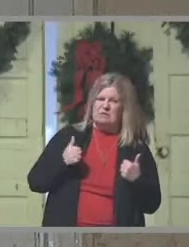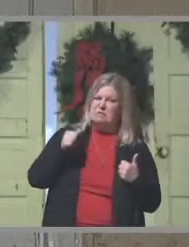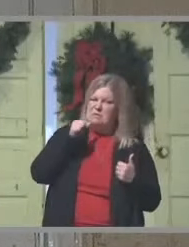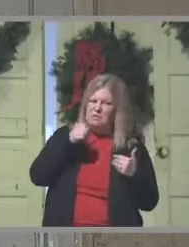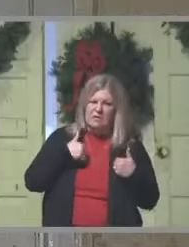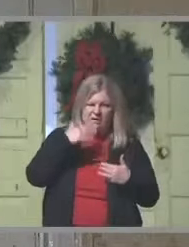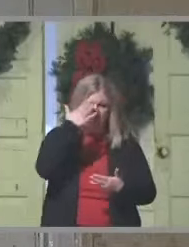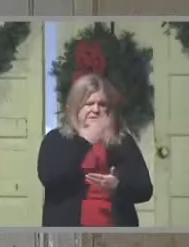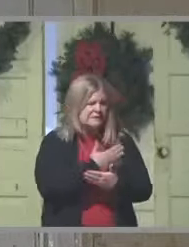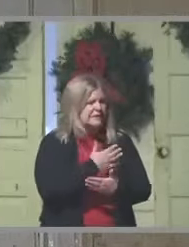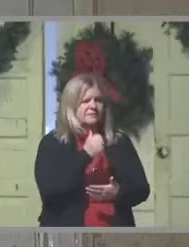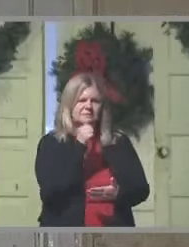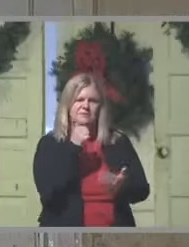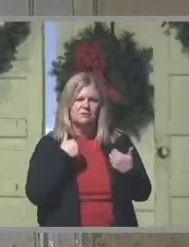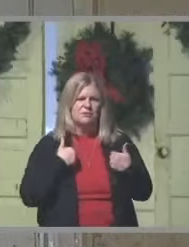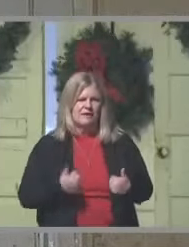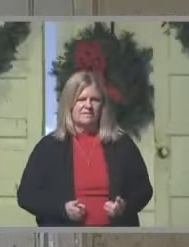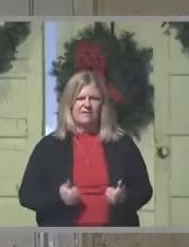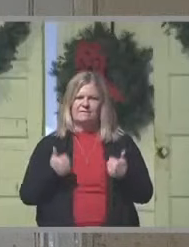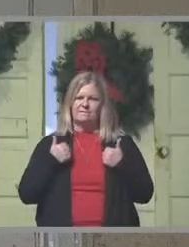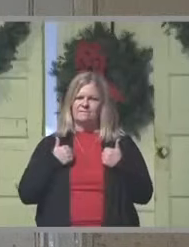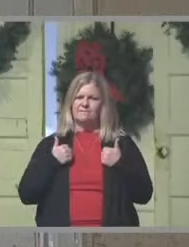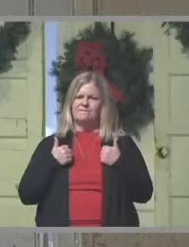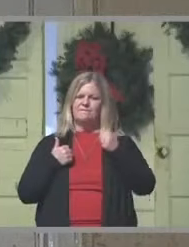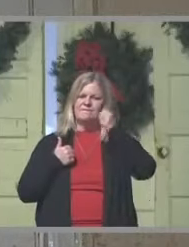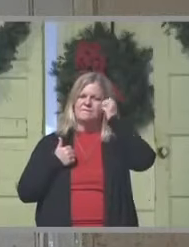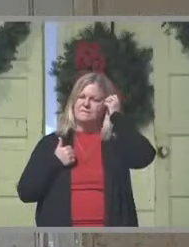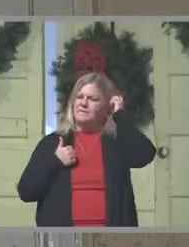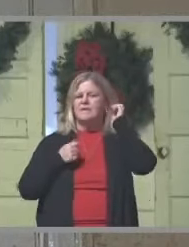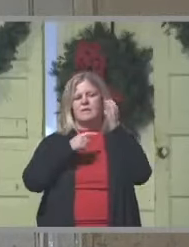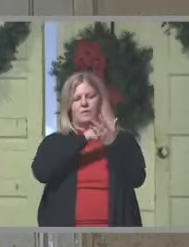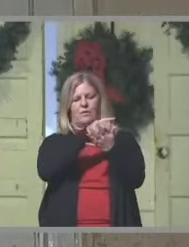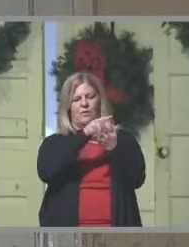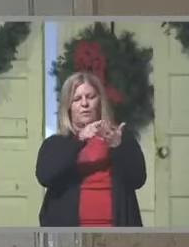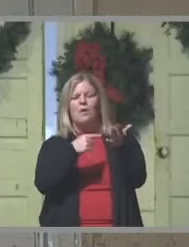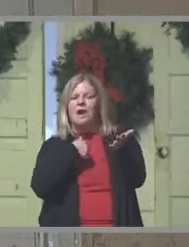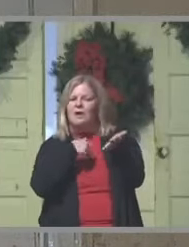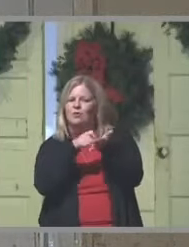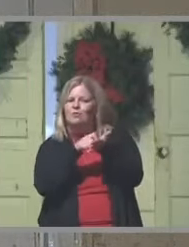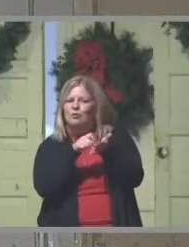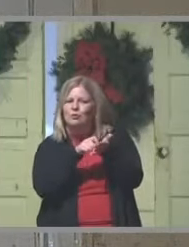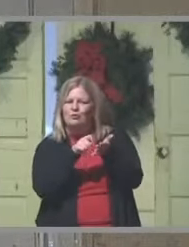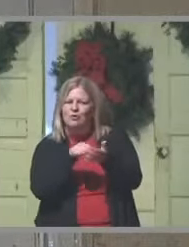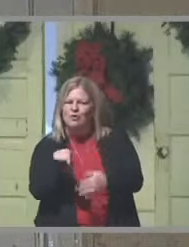God does not have the life. These things I have written to